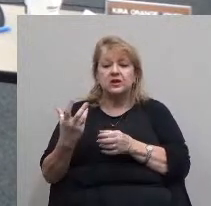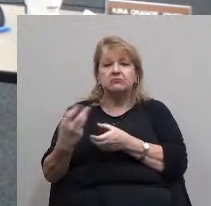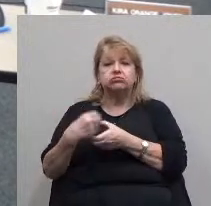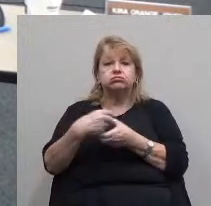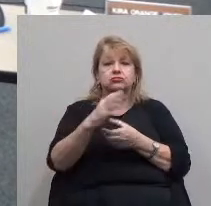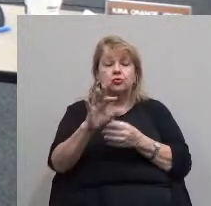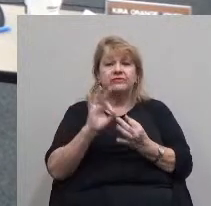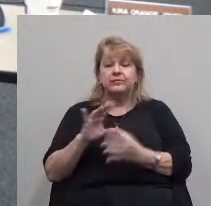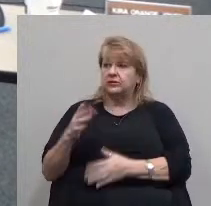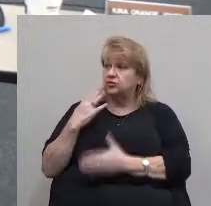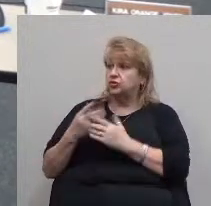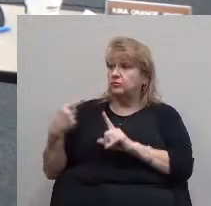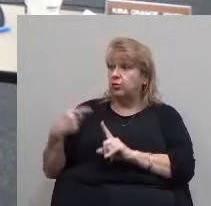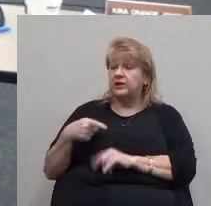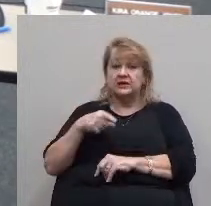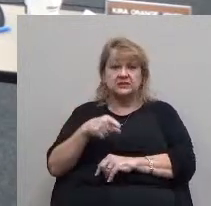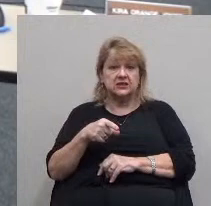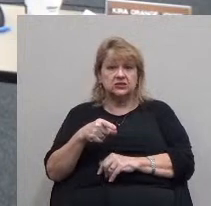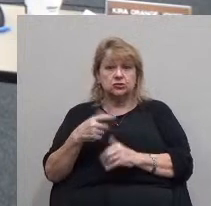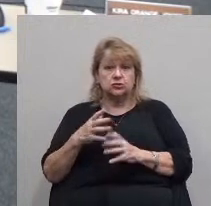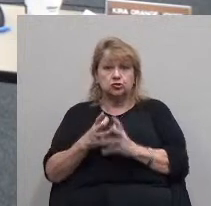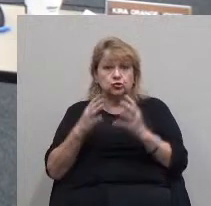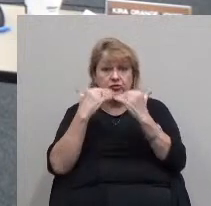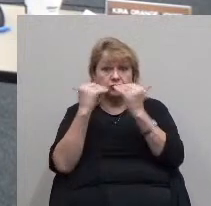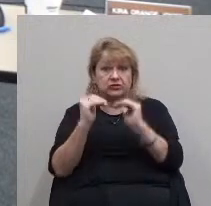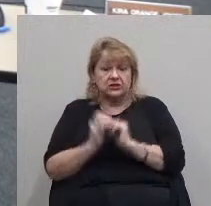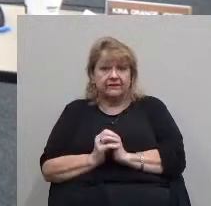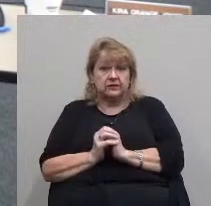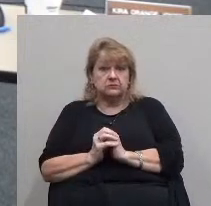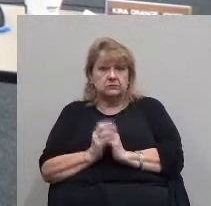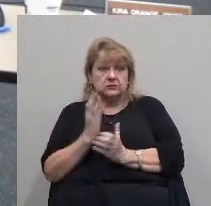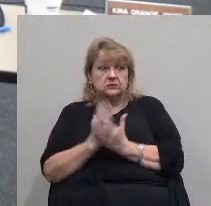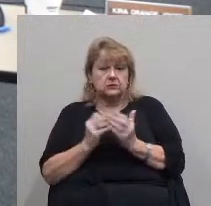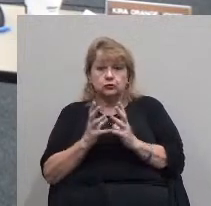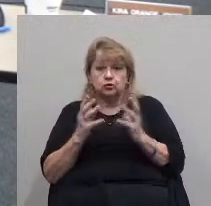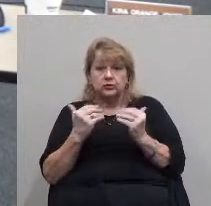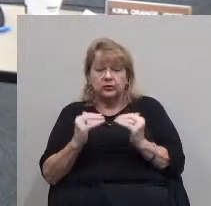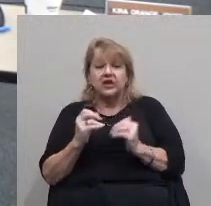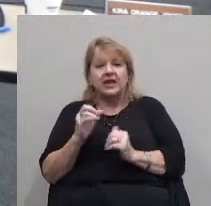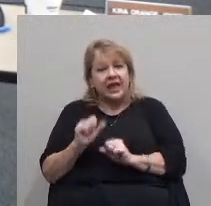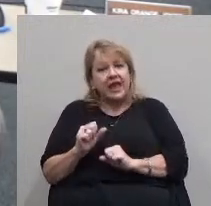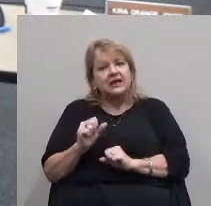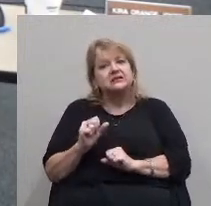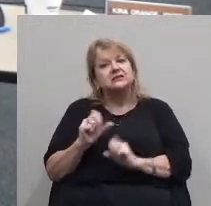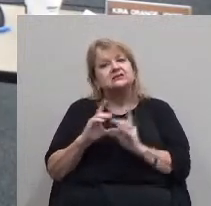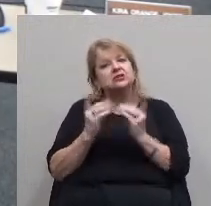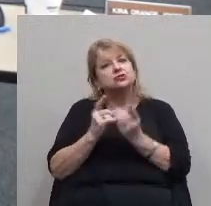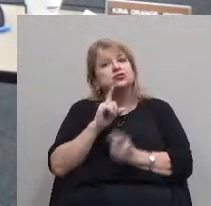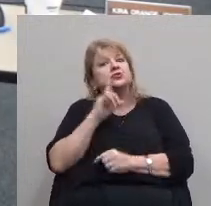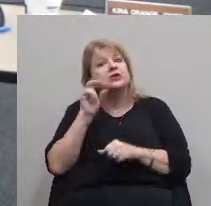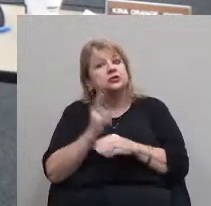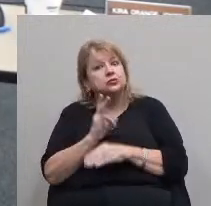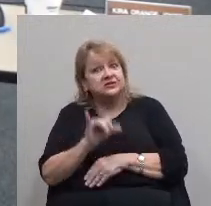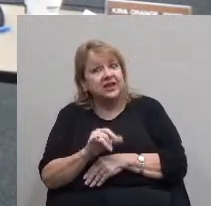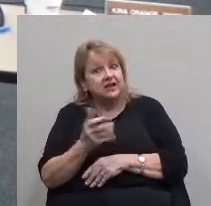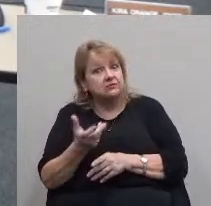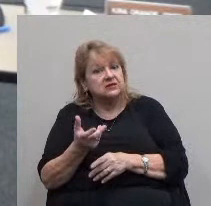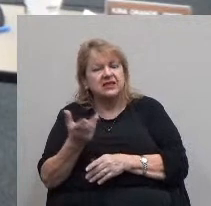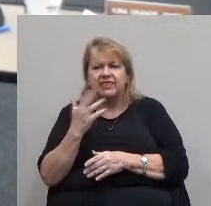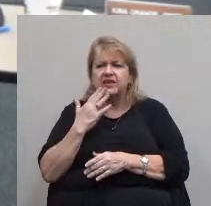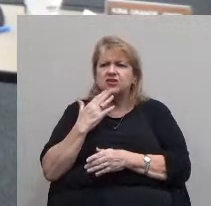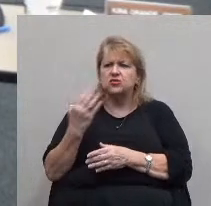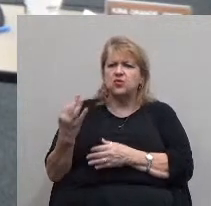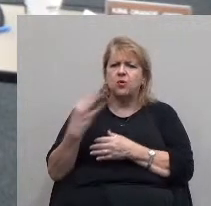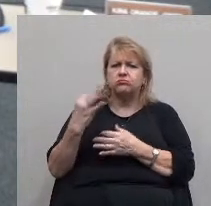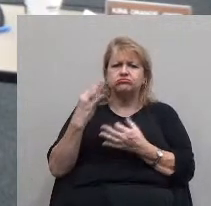Because you brought up good points. Is this maybe too restrictive to some extent, or can districts actually use that? So thank you for sharing